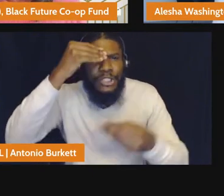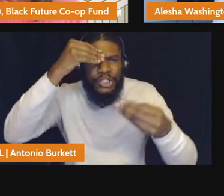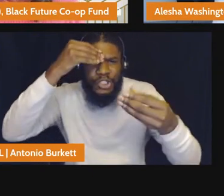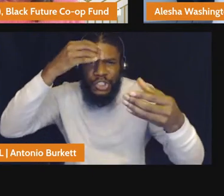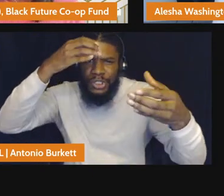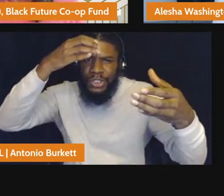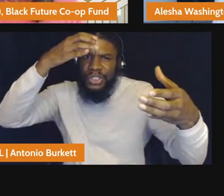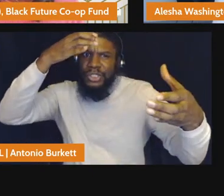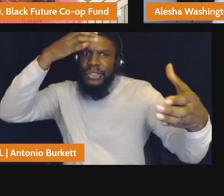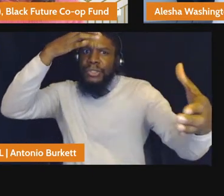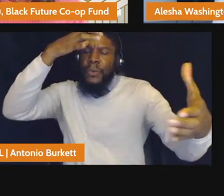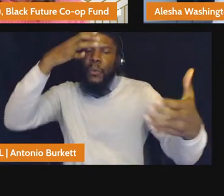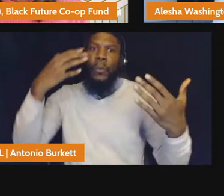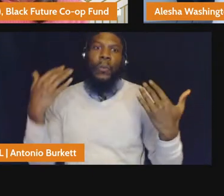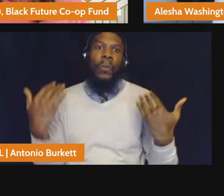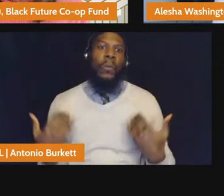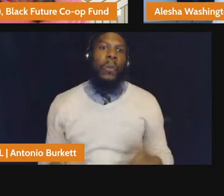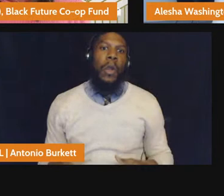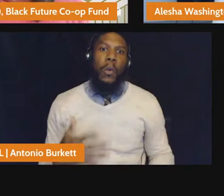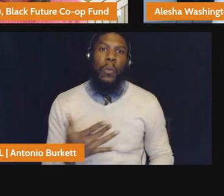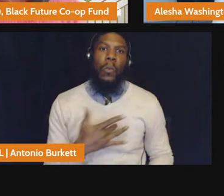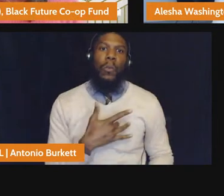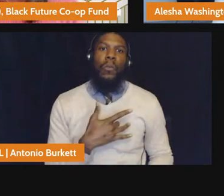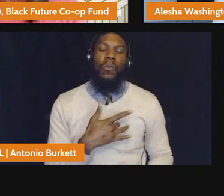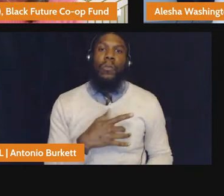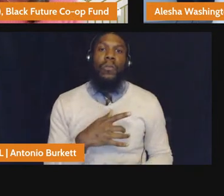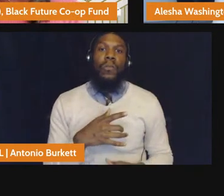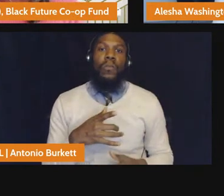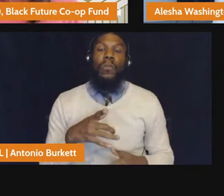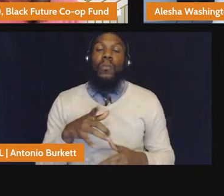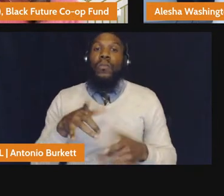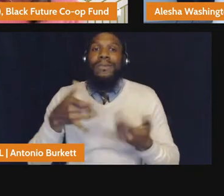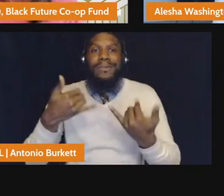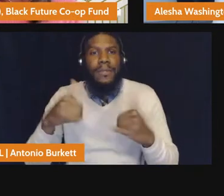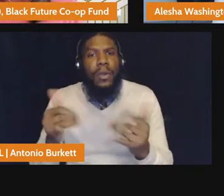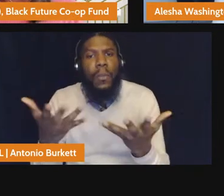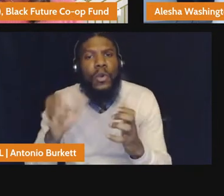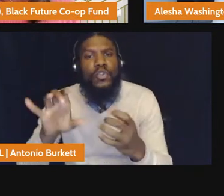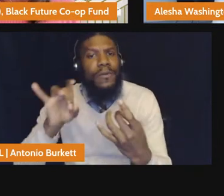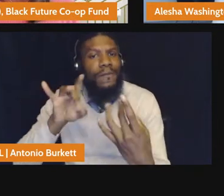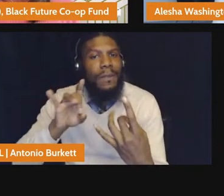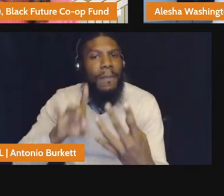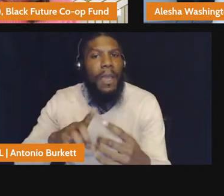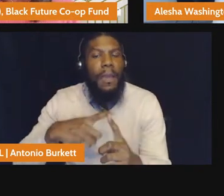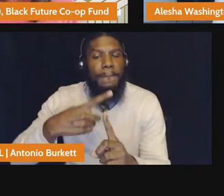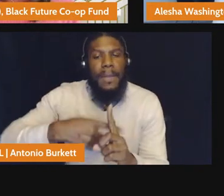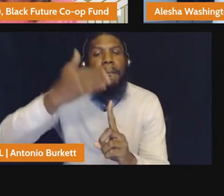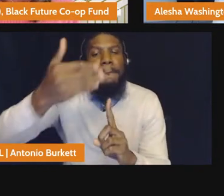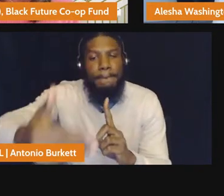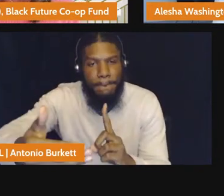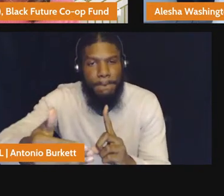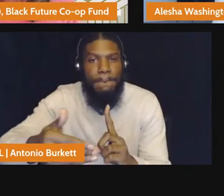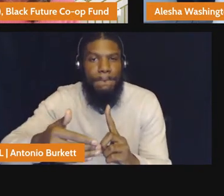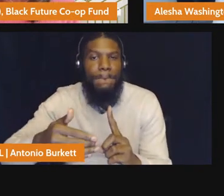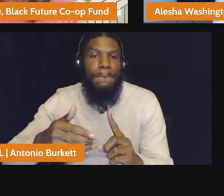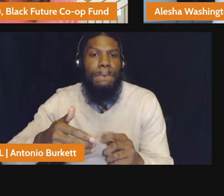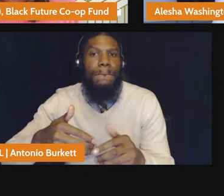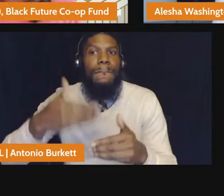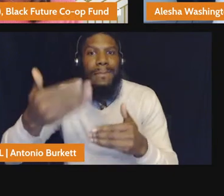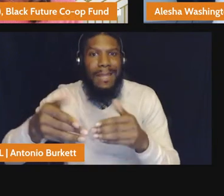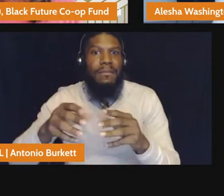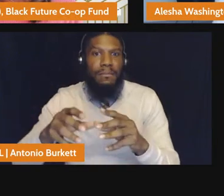the panelists. We would still love your feedback. We have another conversation next month, and we want to make sure that each of